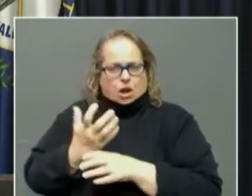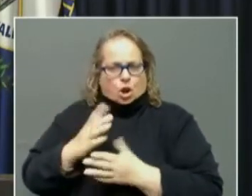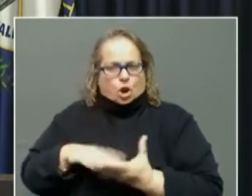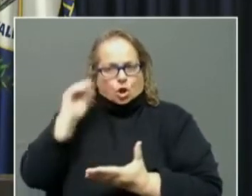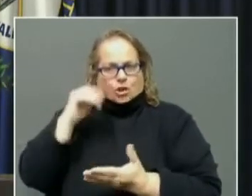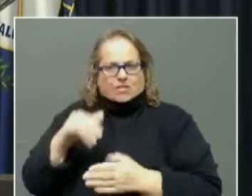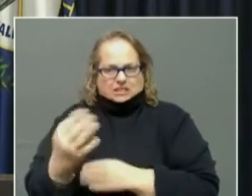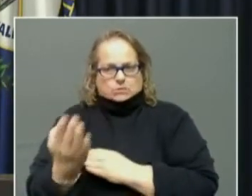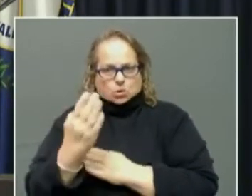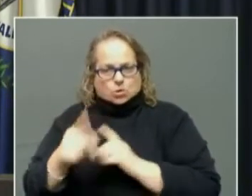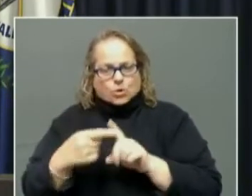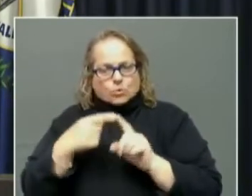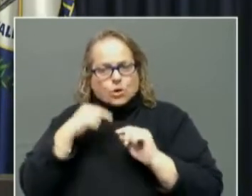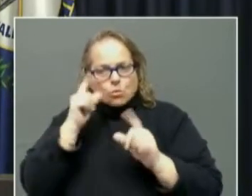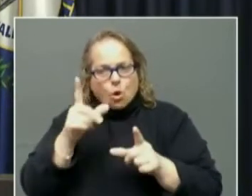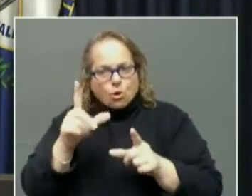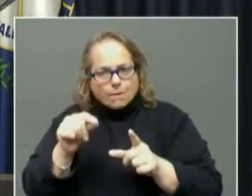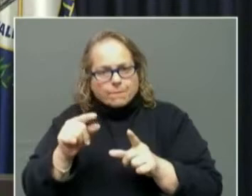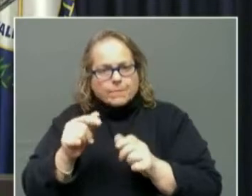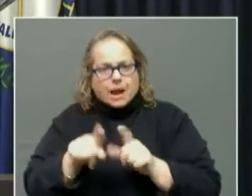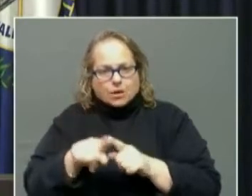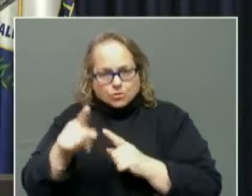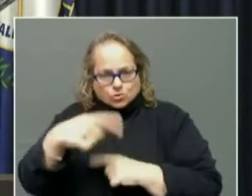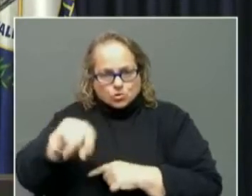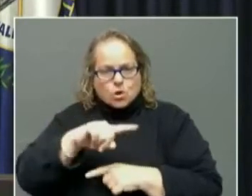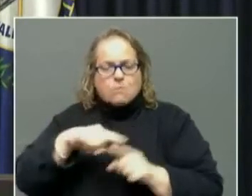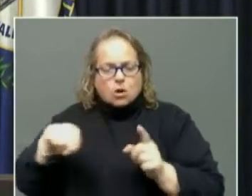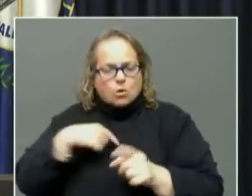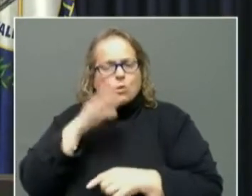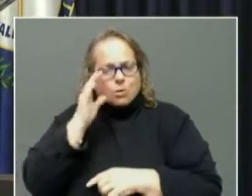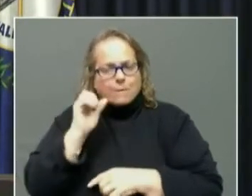just like y'all, but we're going to make it.